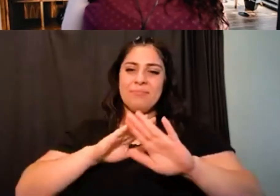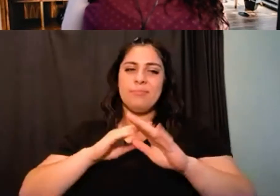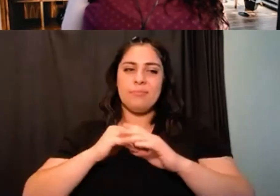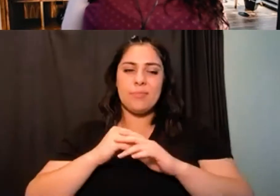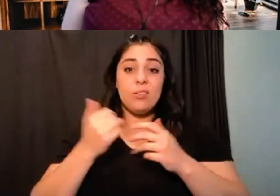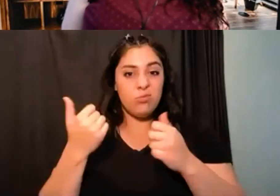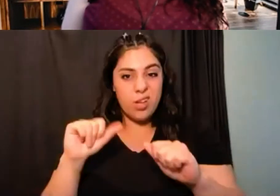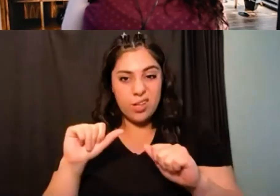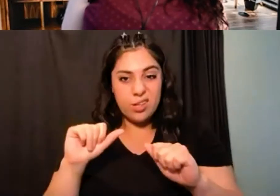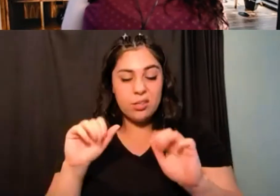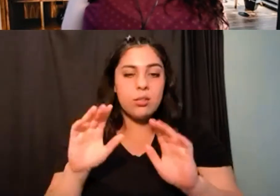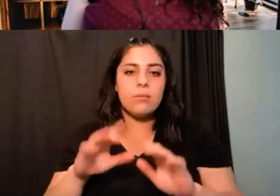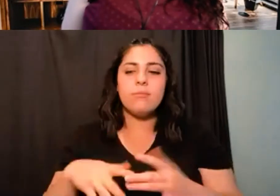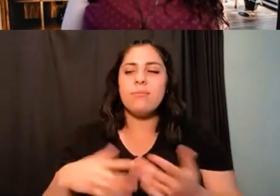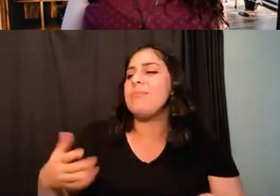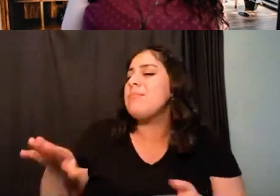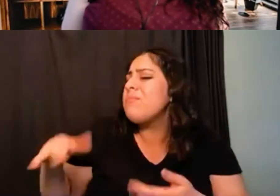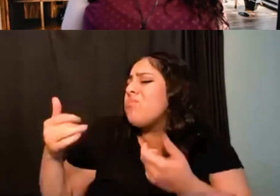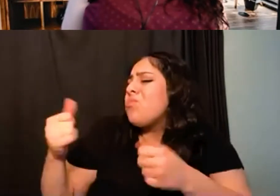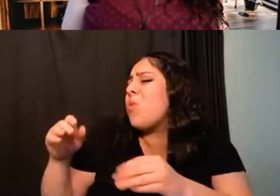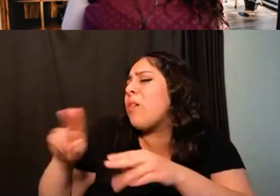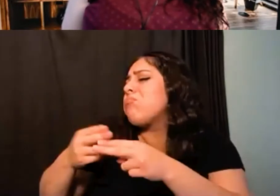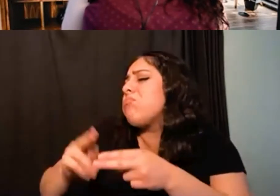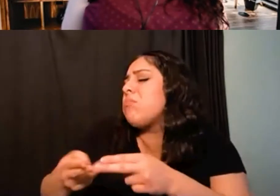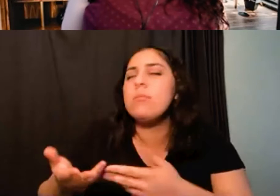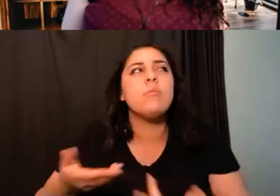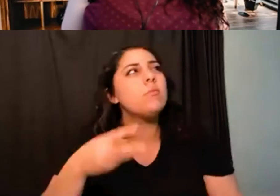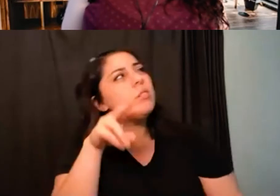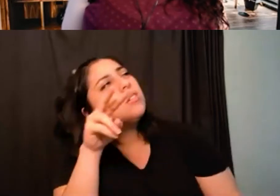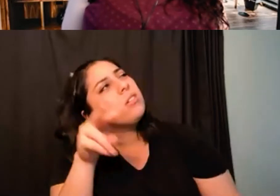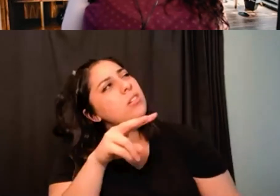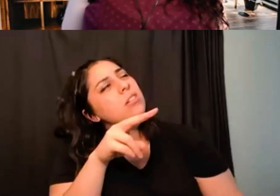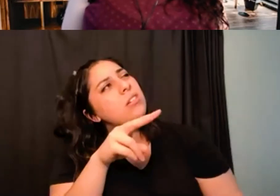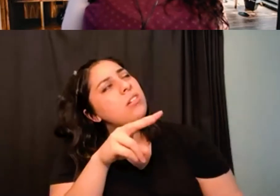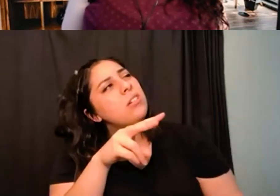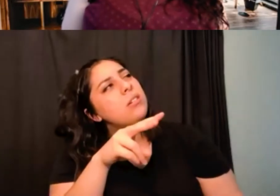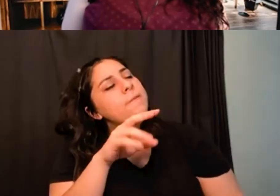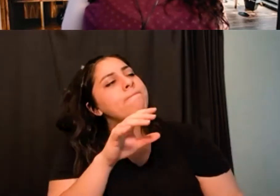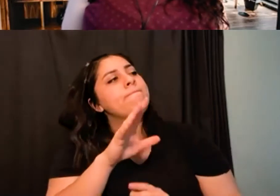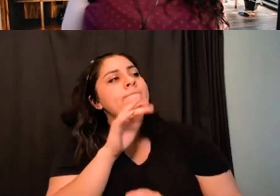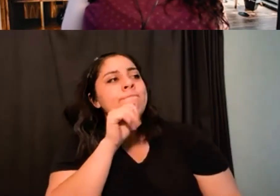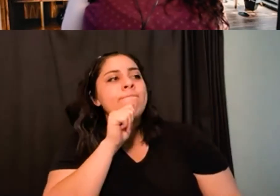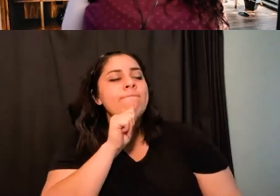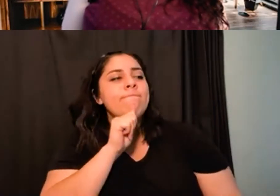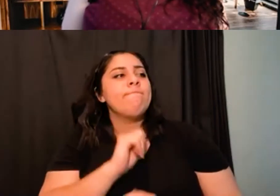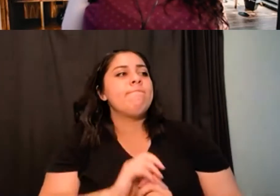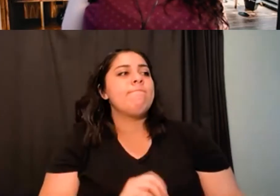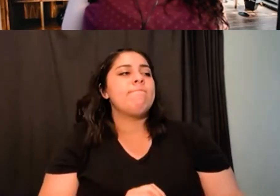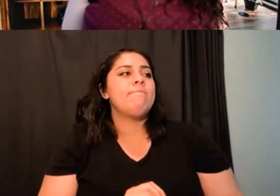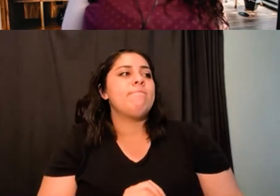asks me, have I tried to lose weight? I quietly and ever so politely